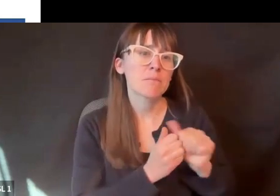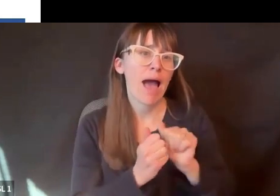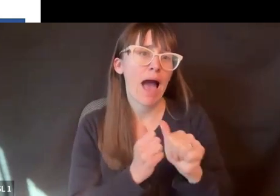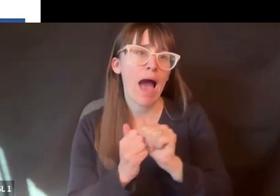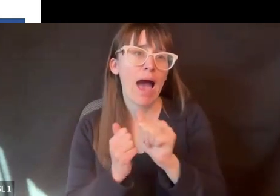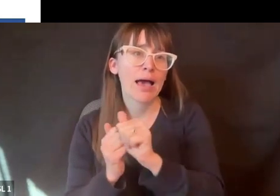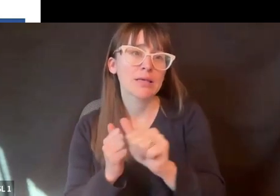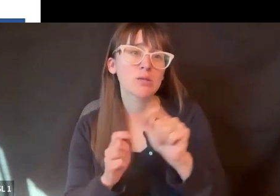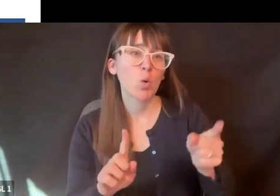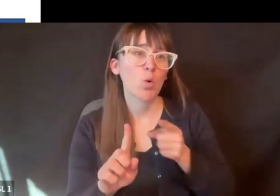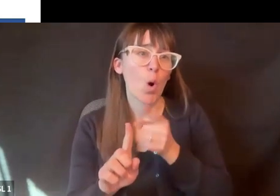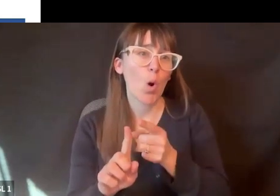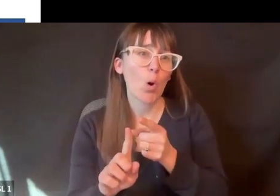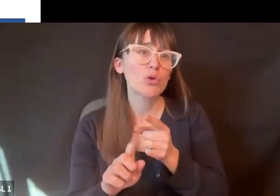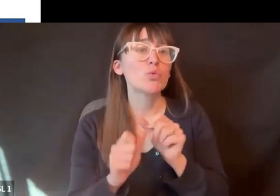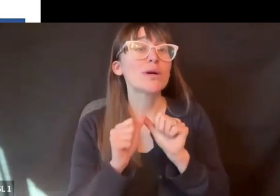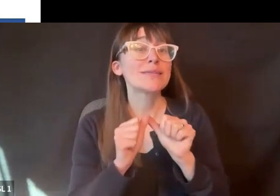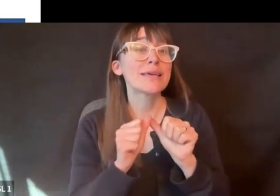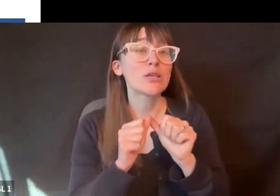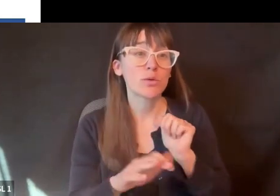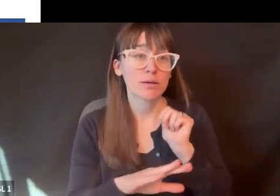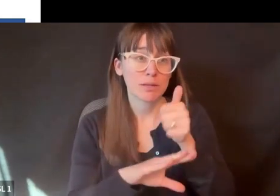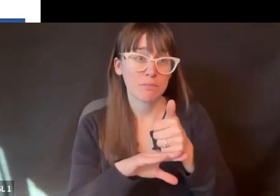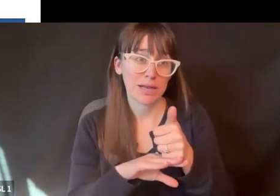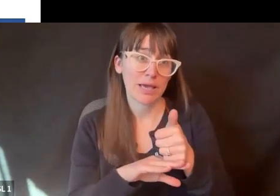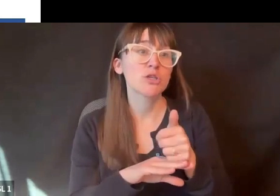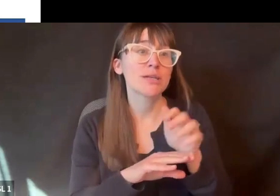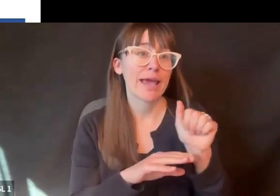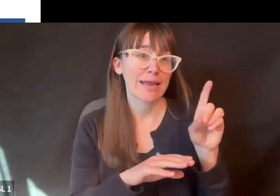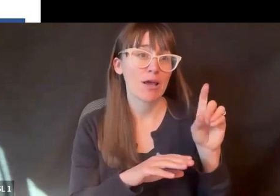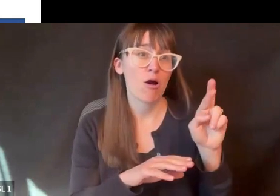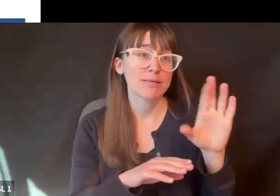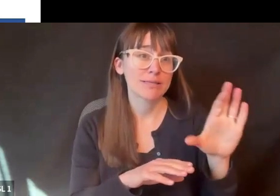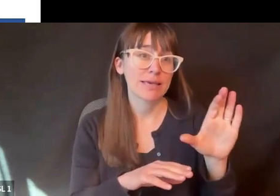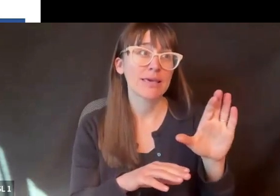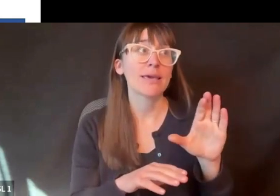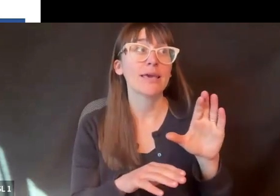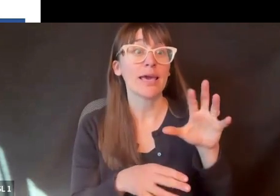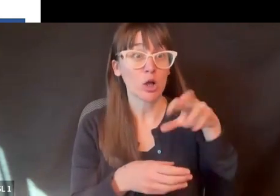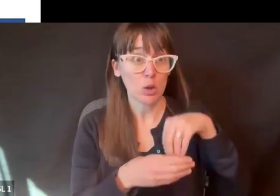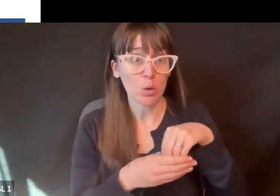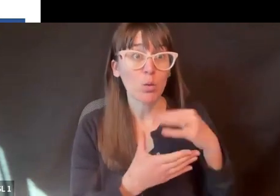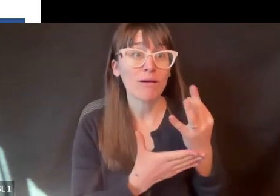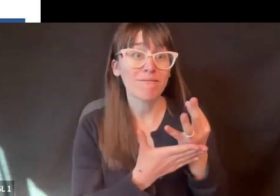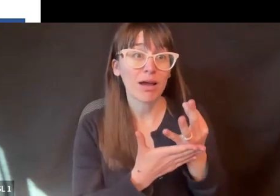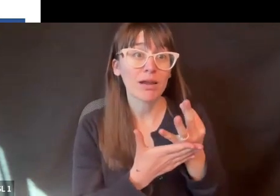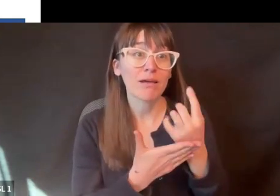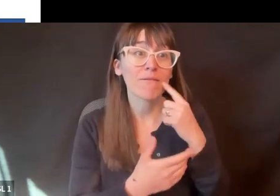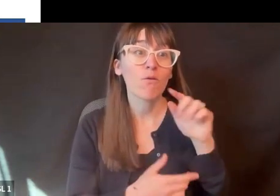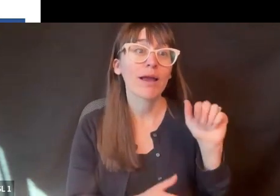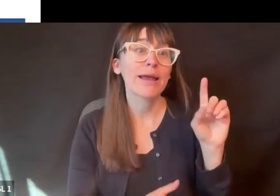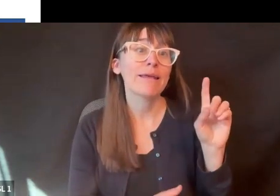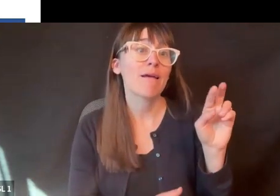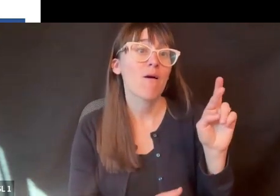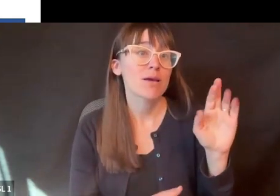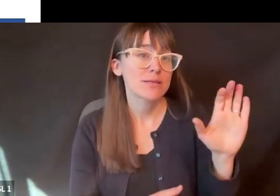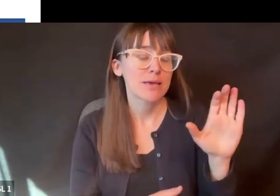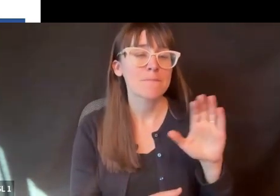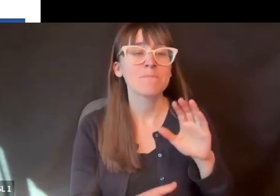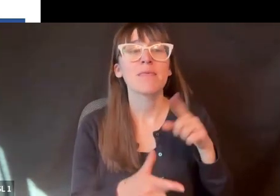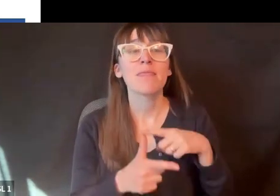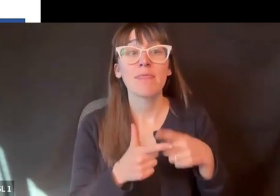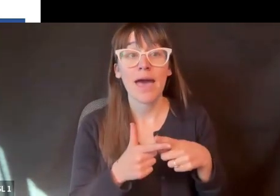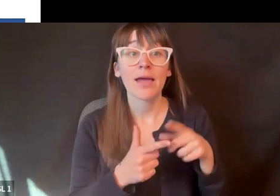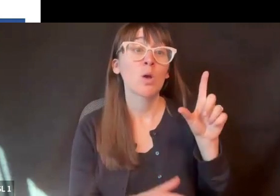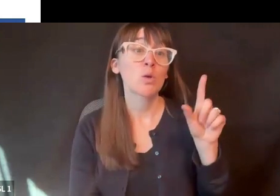basically to continue the implementation of ADRCs, including funding for ADRCs.